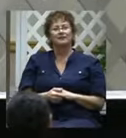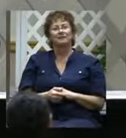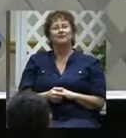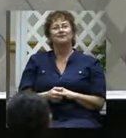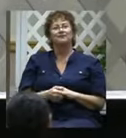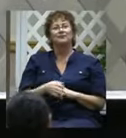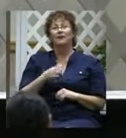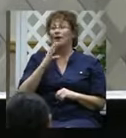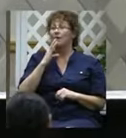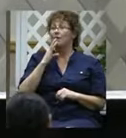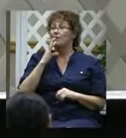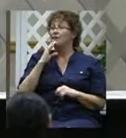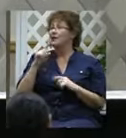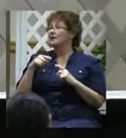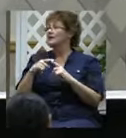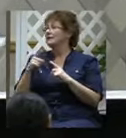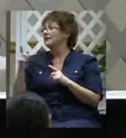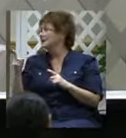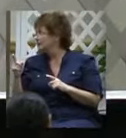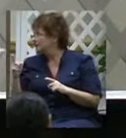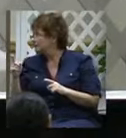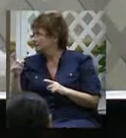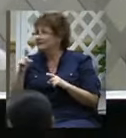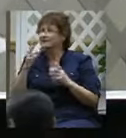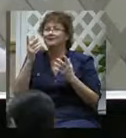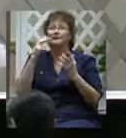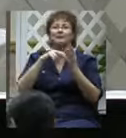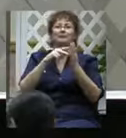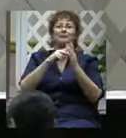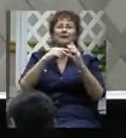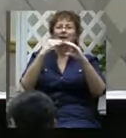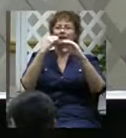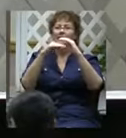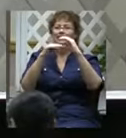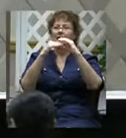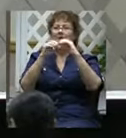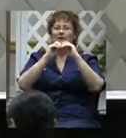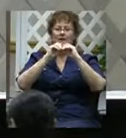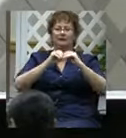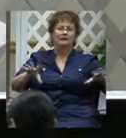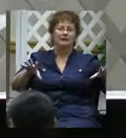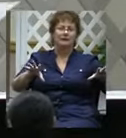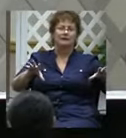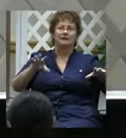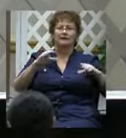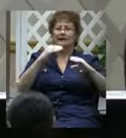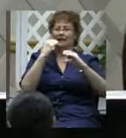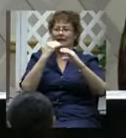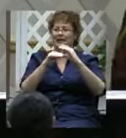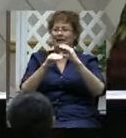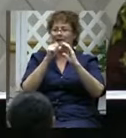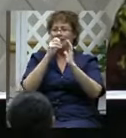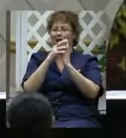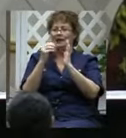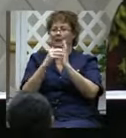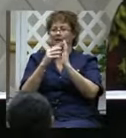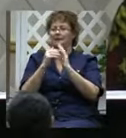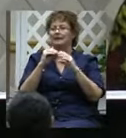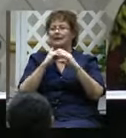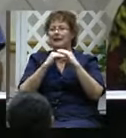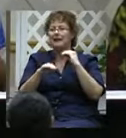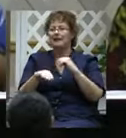If we're talking about soft copy delivery, which means via email or electronic dissemination, so not the printed copy. So if you're talking about email